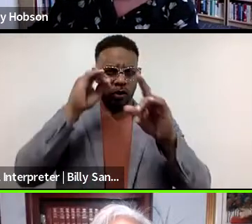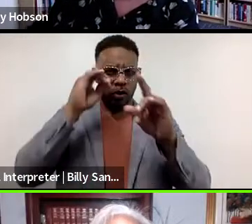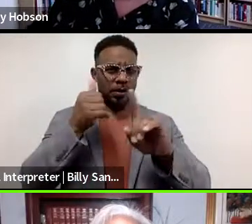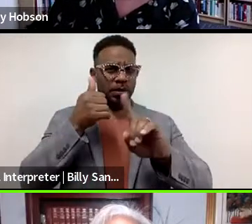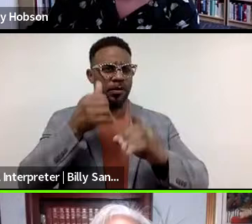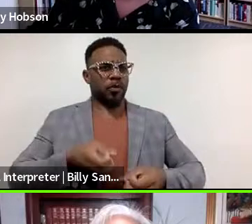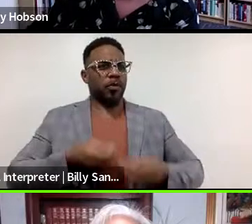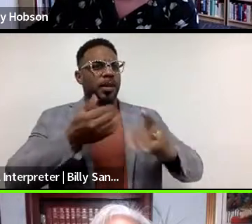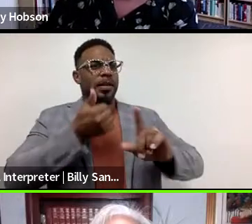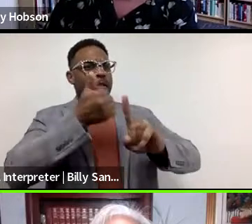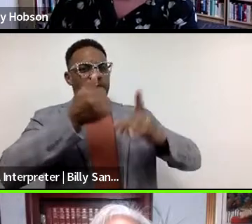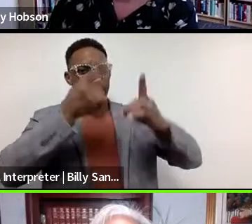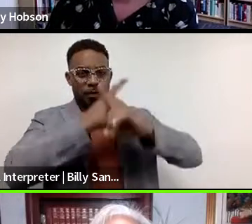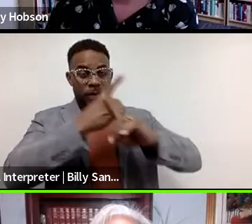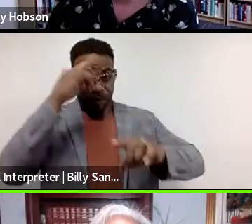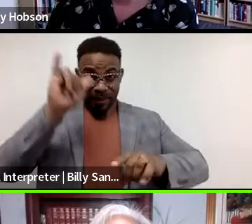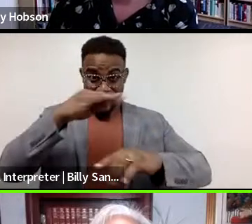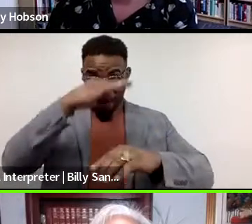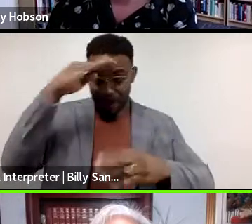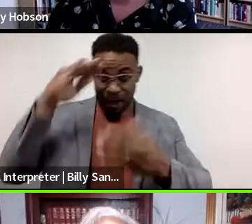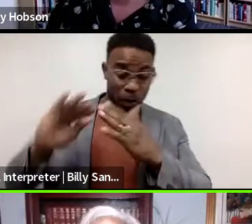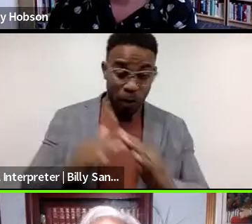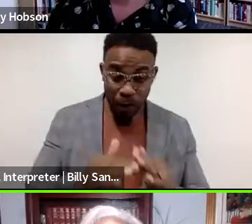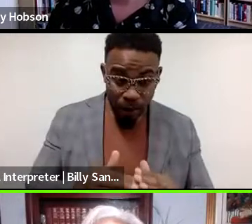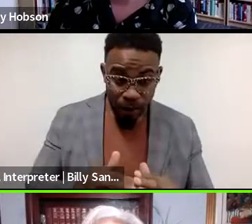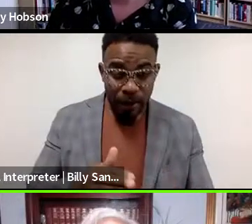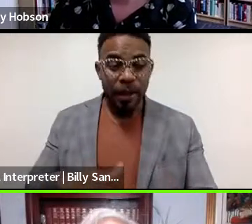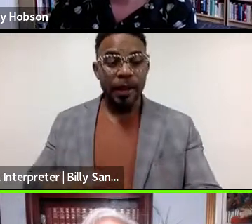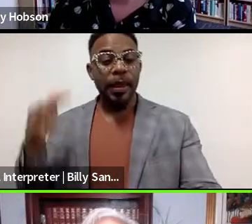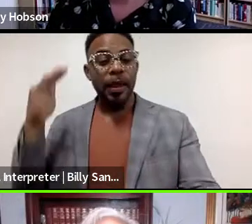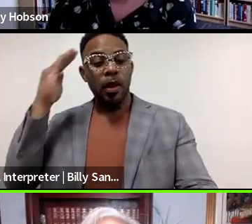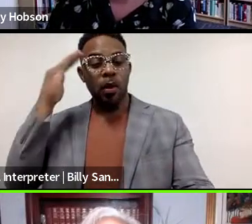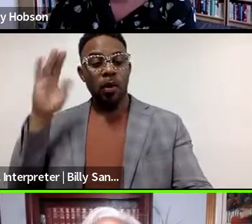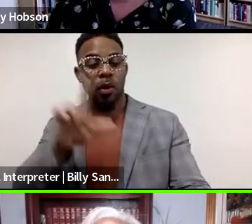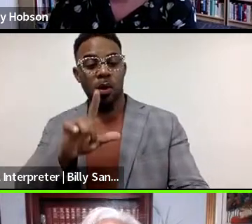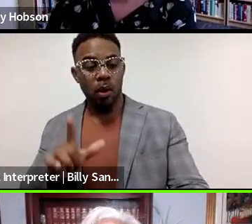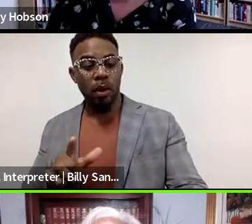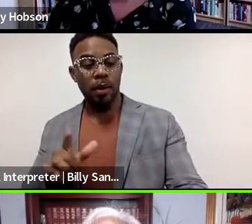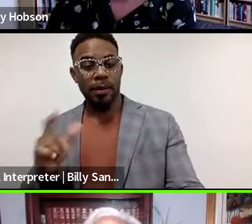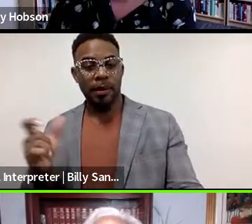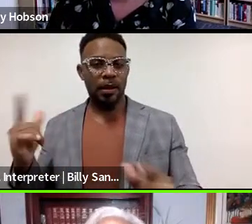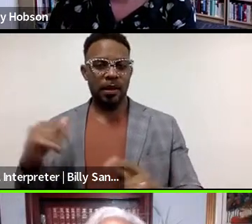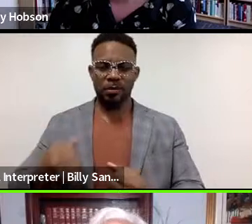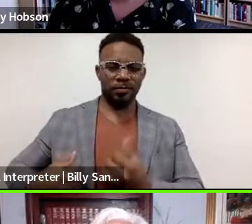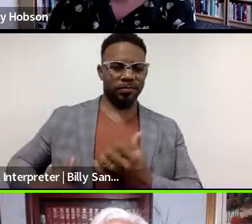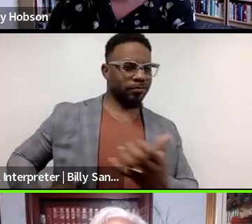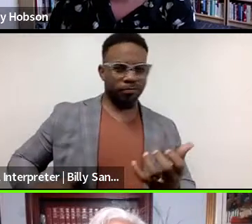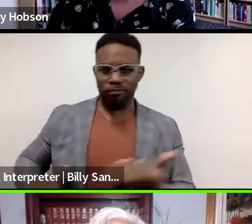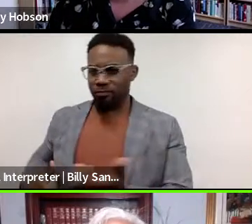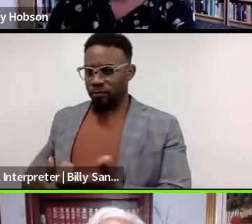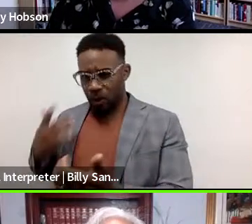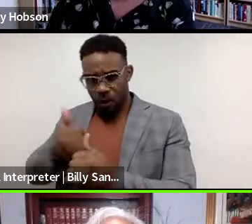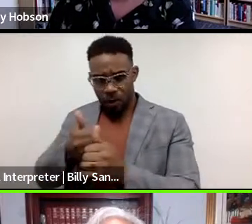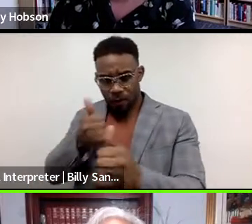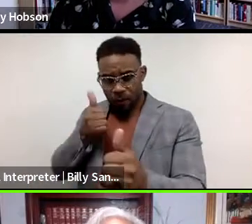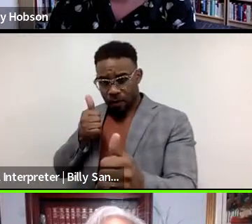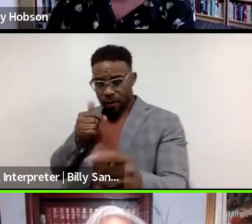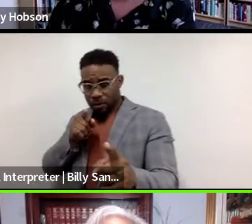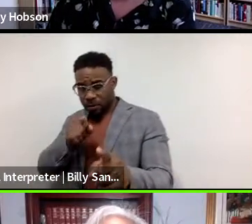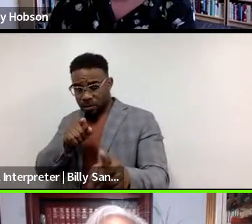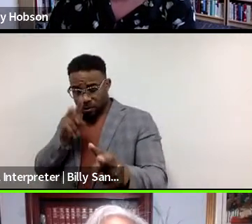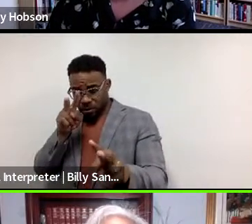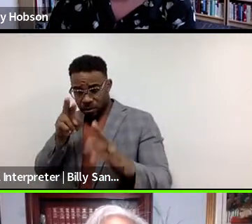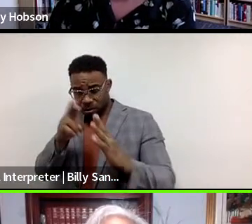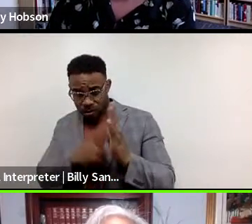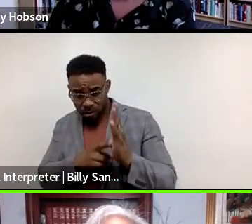self-defense for that Black community. And they know the law. And so they come armed, they know how far away to stand from the police, and